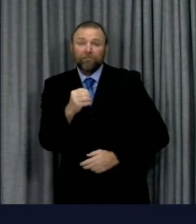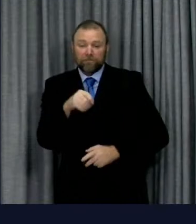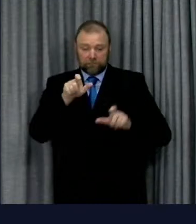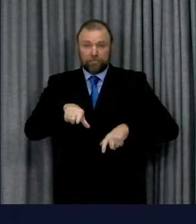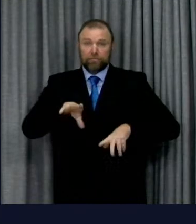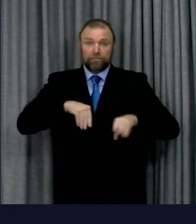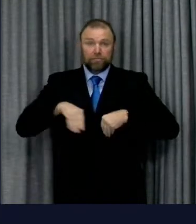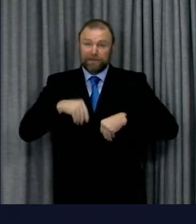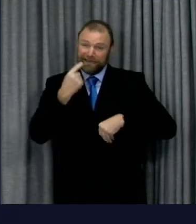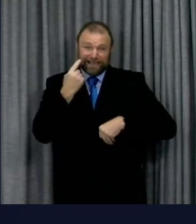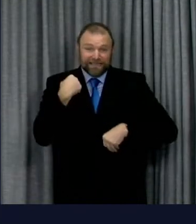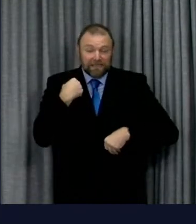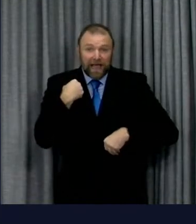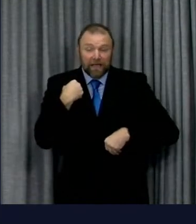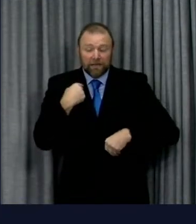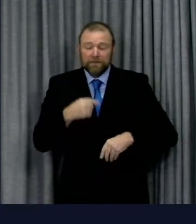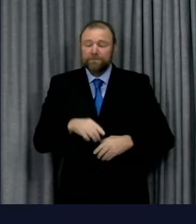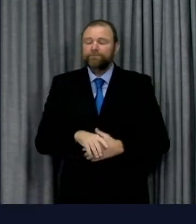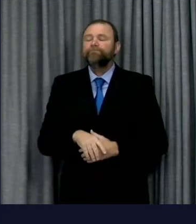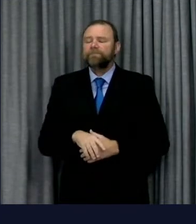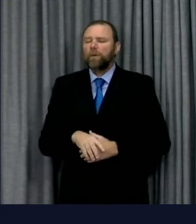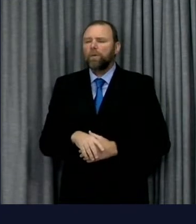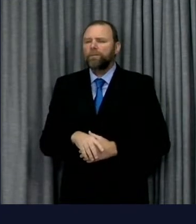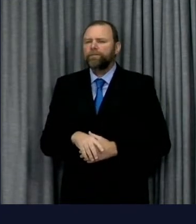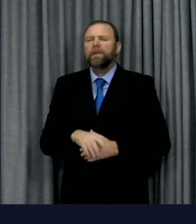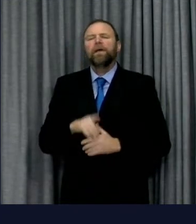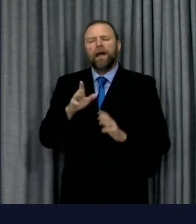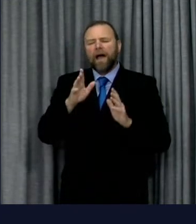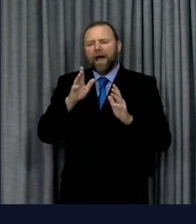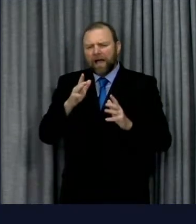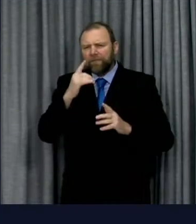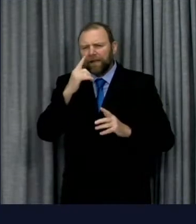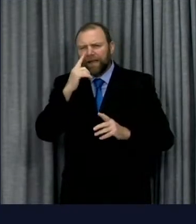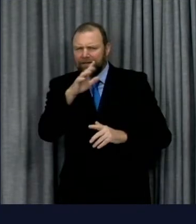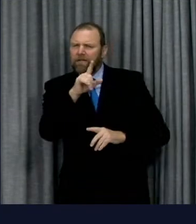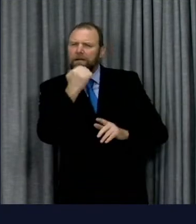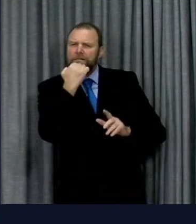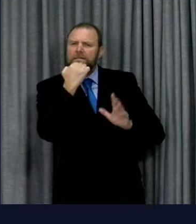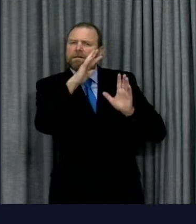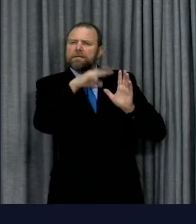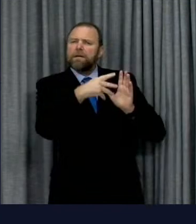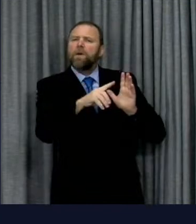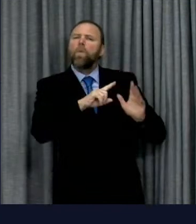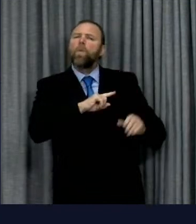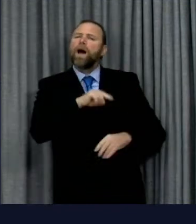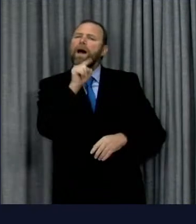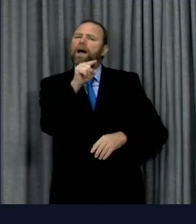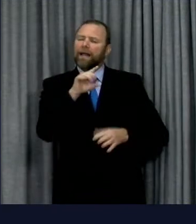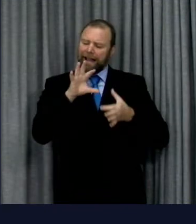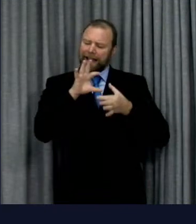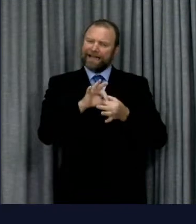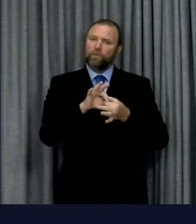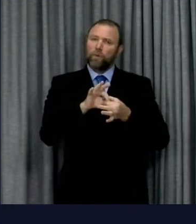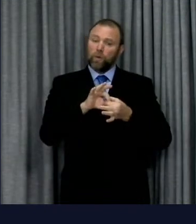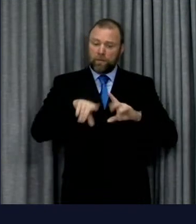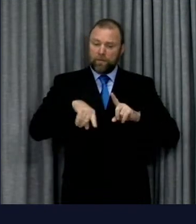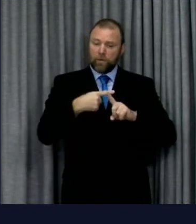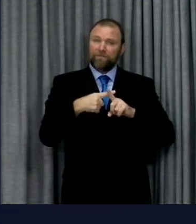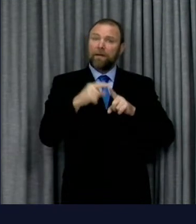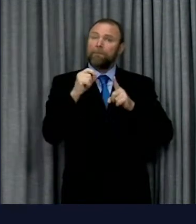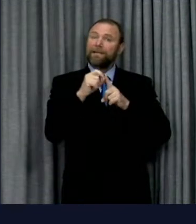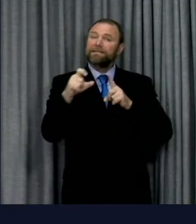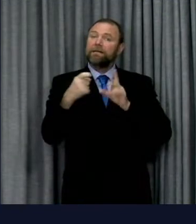yesterday. And as I said last week, we have to have some care with those figures because they're based only on positive